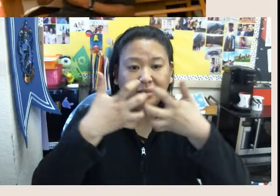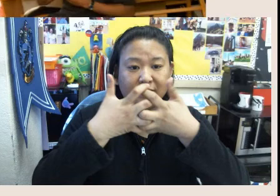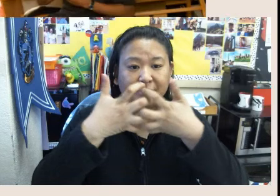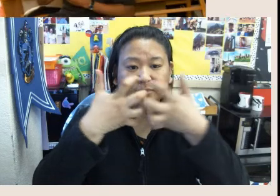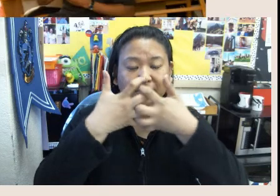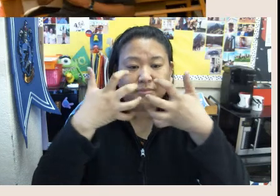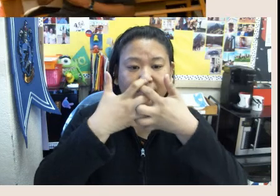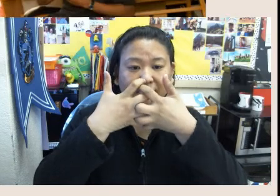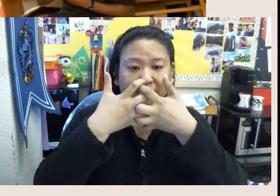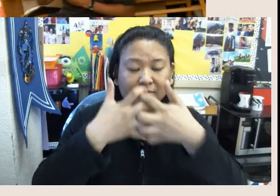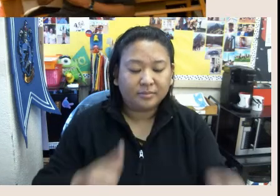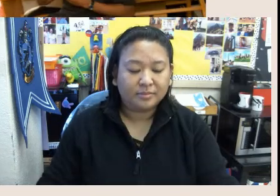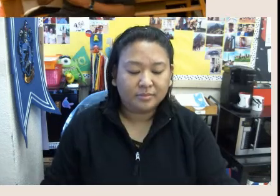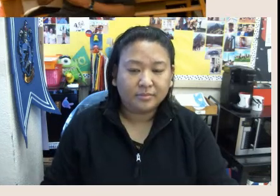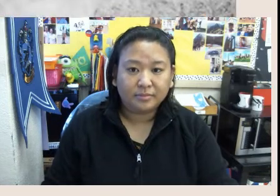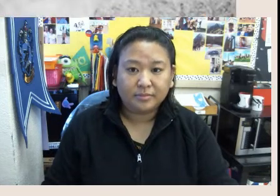Roommate.